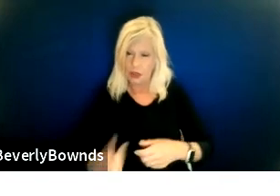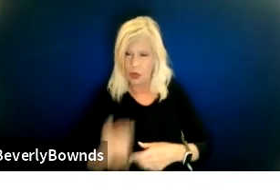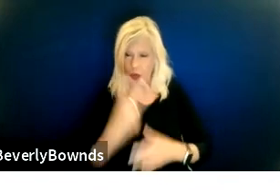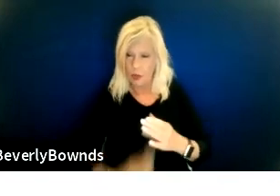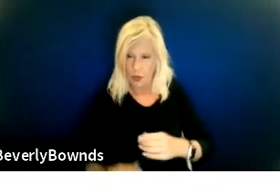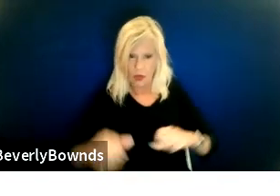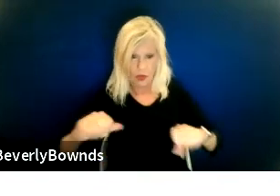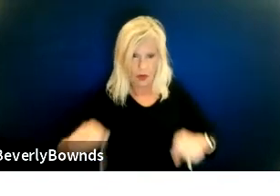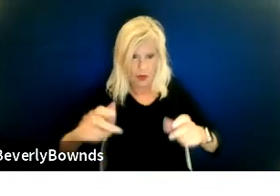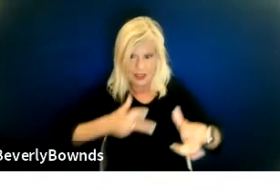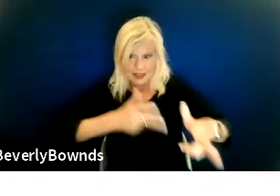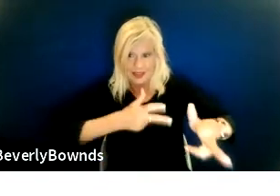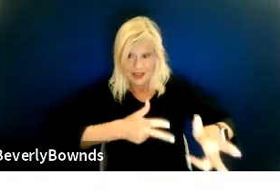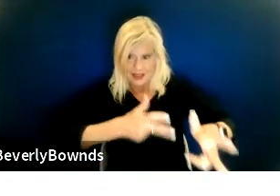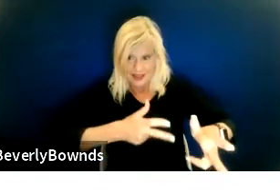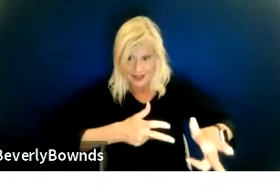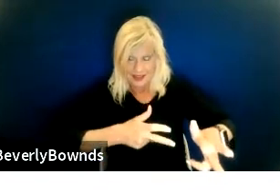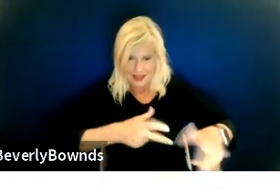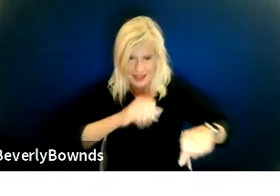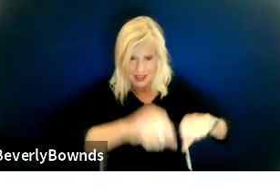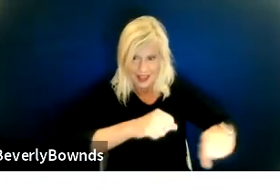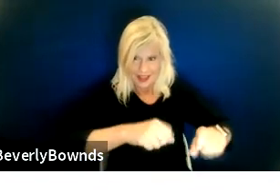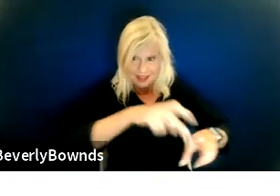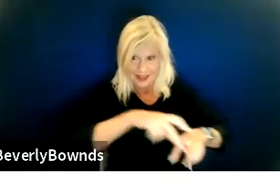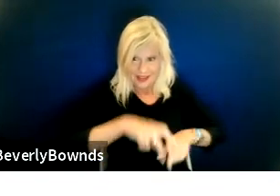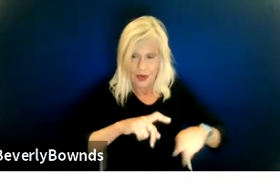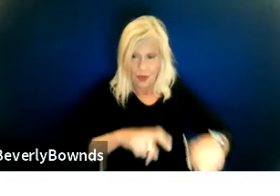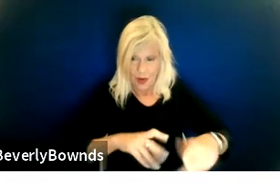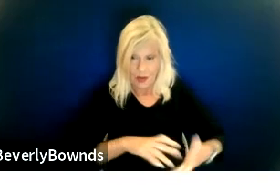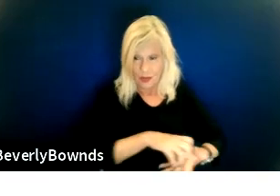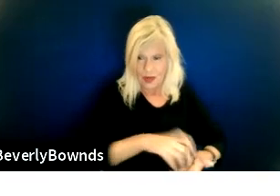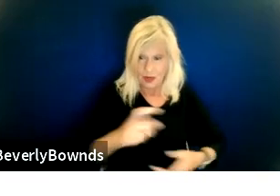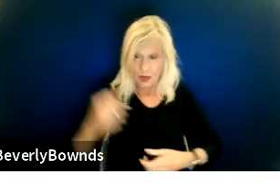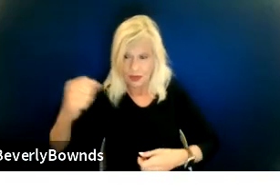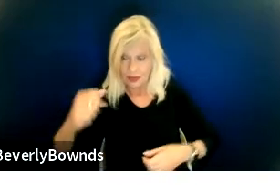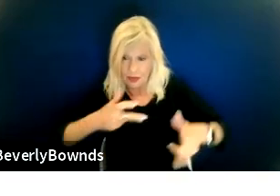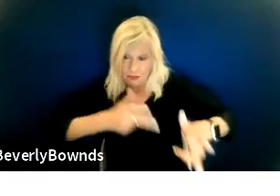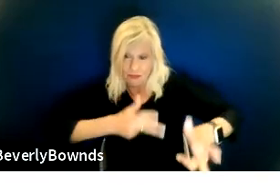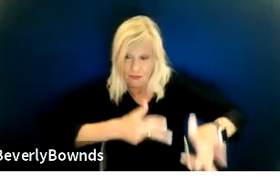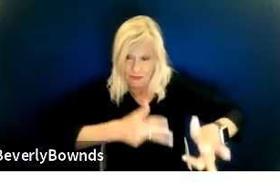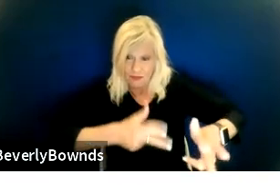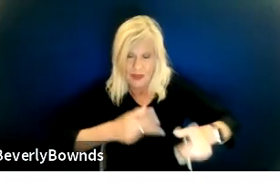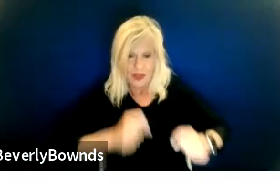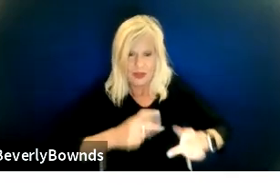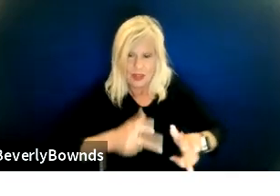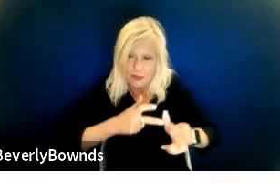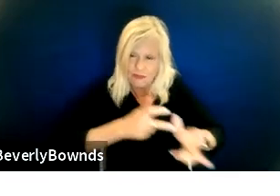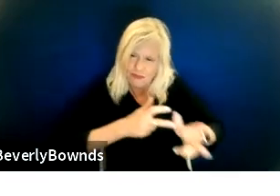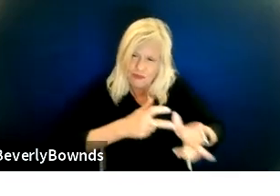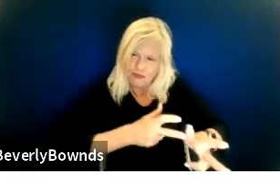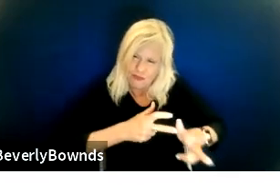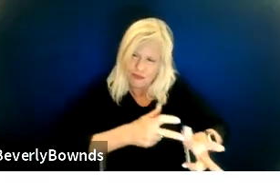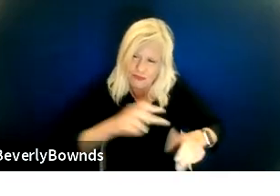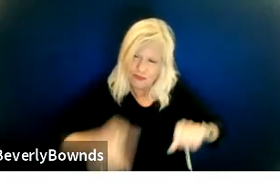two cyclists, one being the paretic arm, one being the non-paretic arm, trying to stay with each other. And this is a